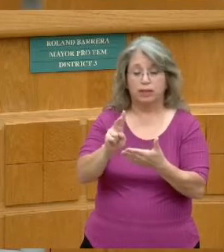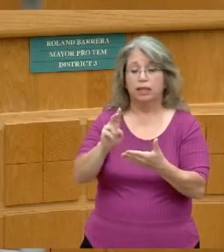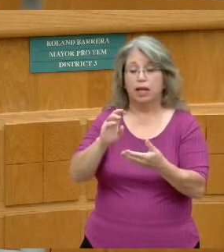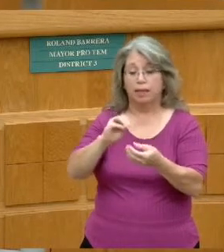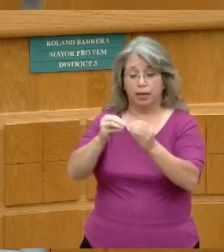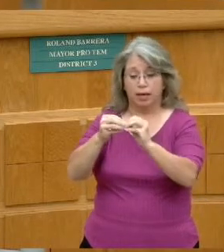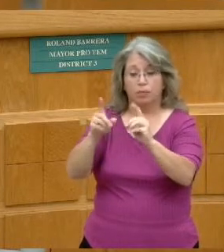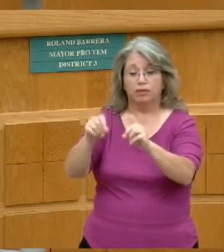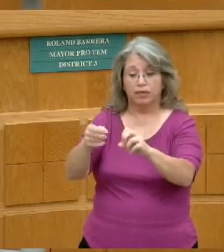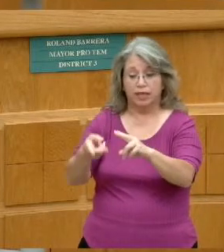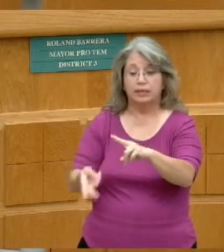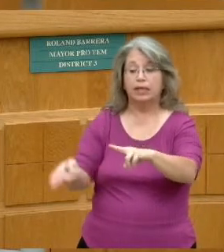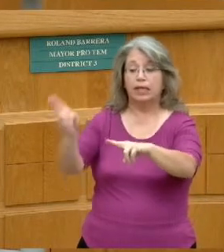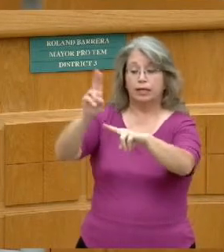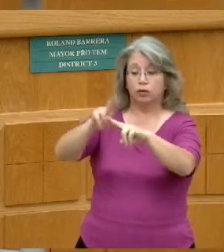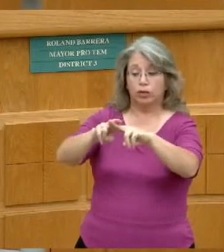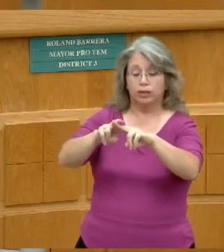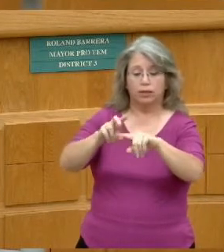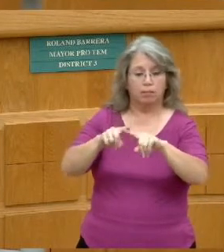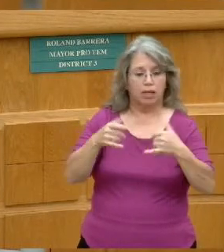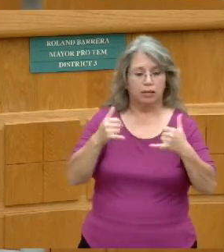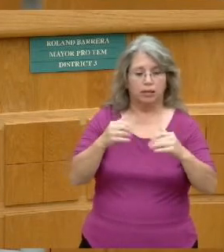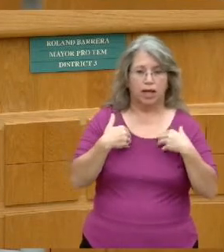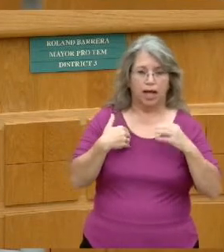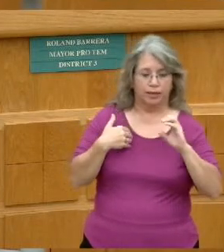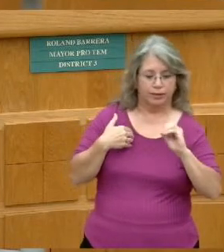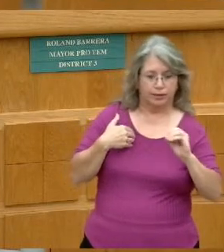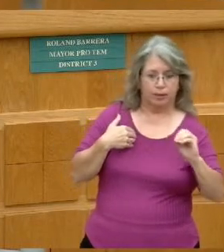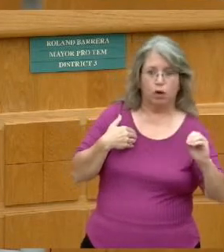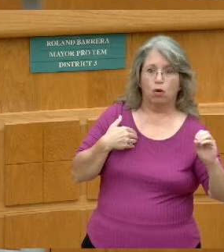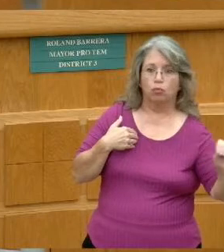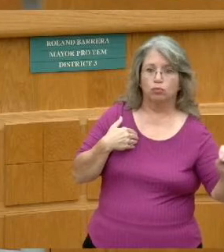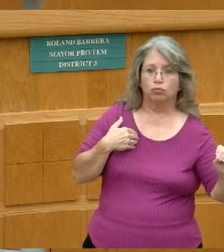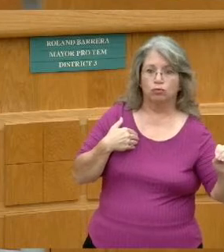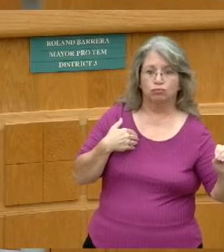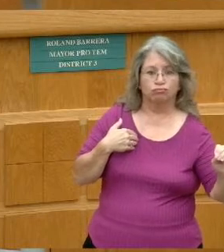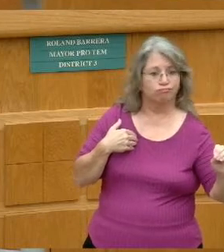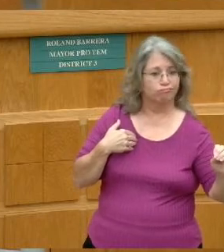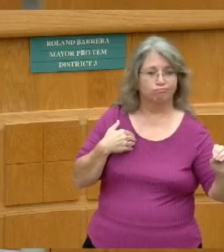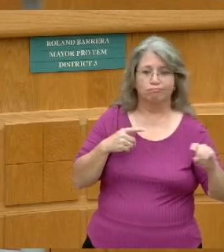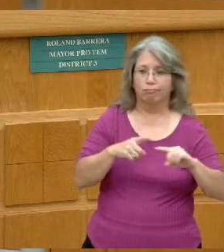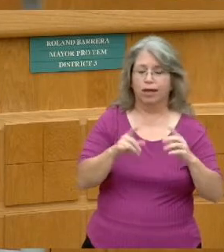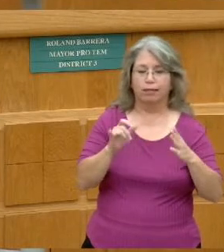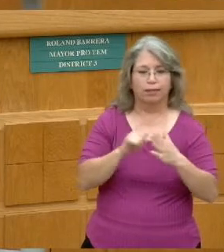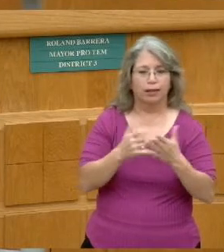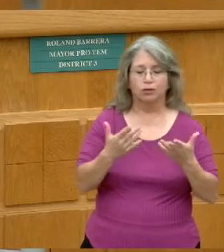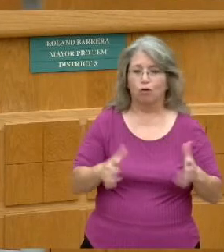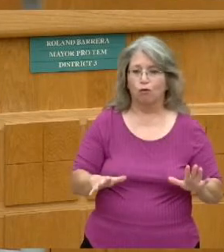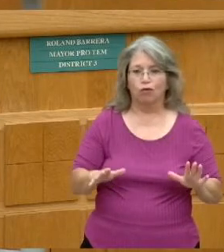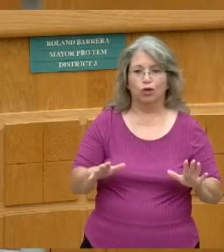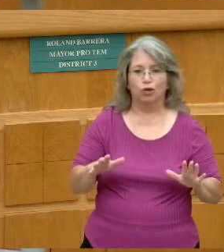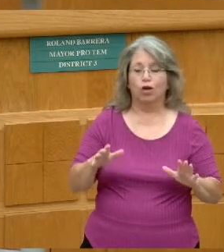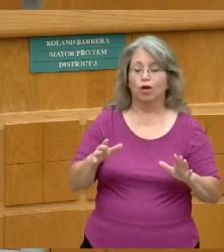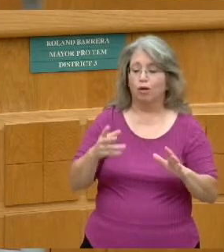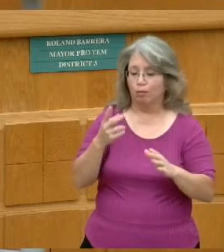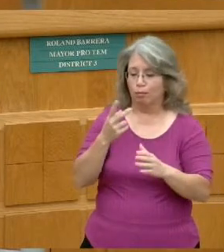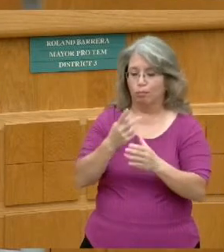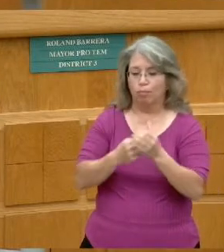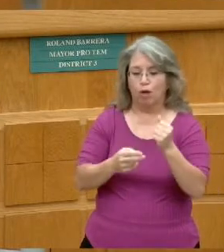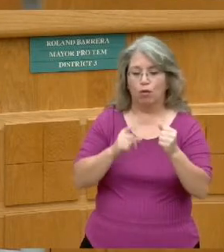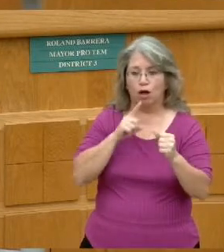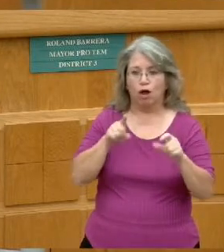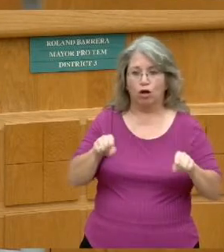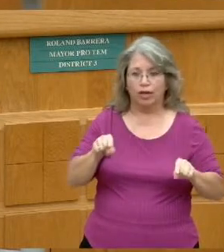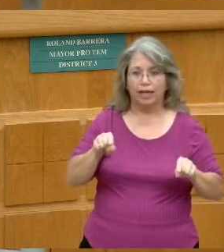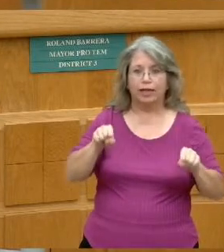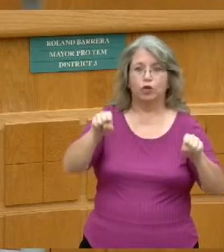That did happen here in the Coastal Bend area, but that time's over. Both testing and cases are increasing